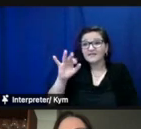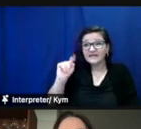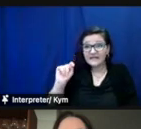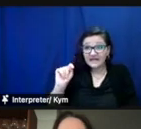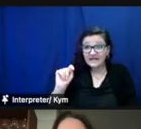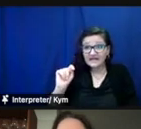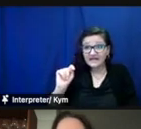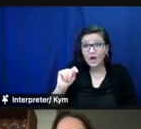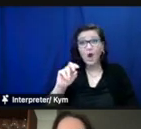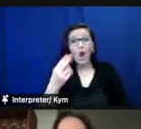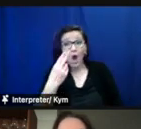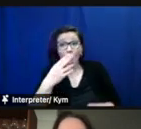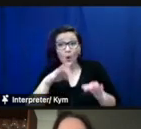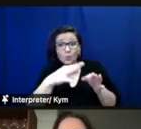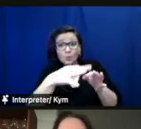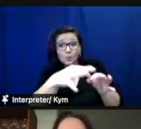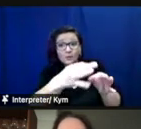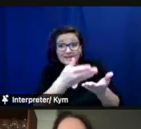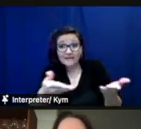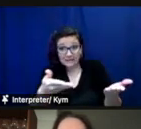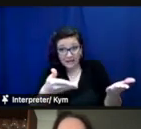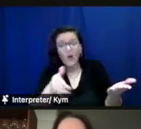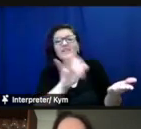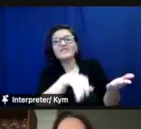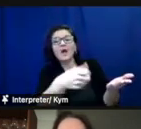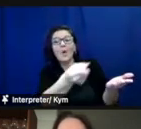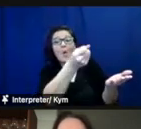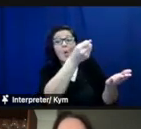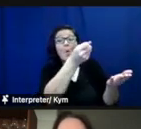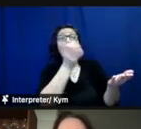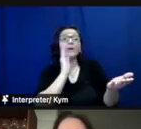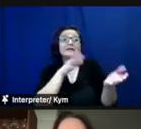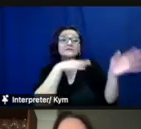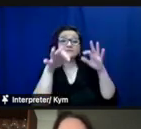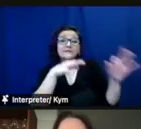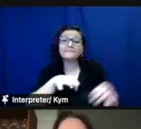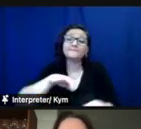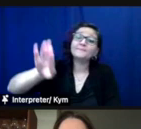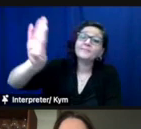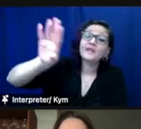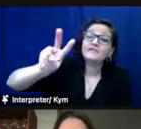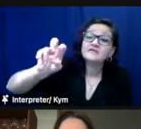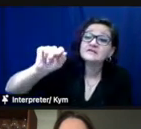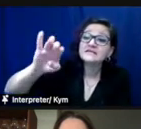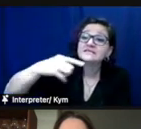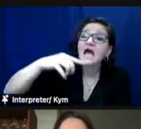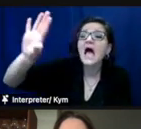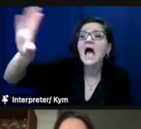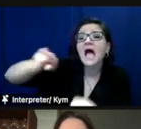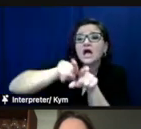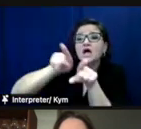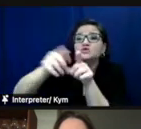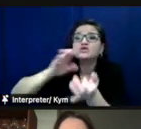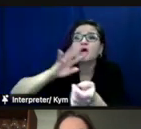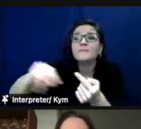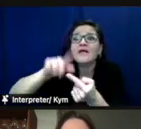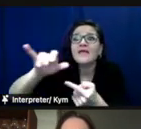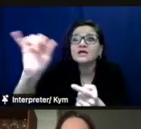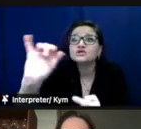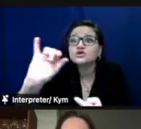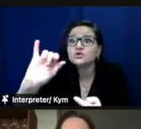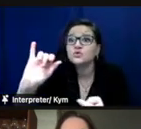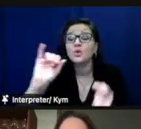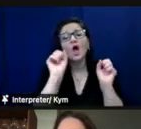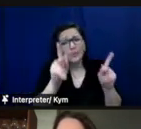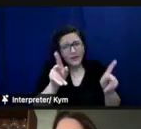the quilting things. Yeah, we'll talk about that in a little bit. Okay. I also want to talk about that too, Jennifer. Okay, we'll